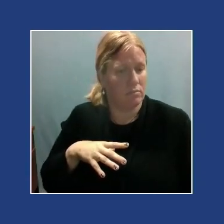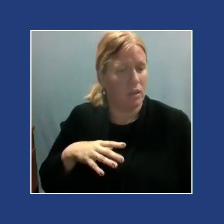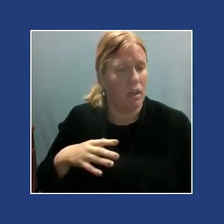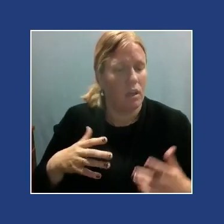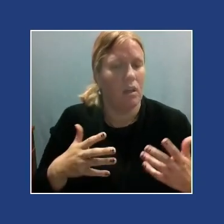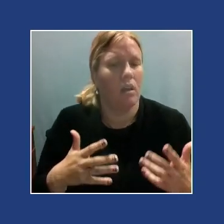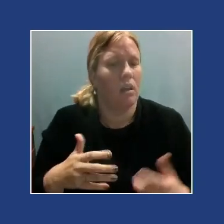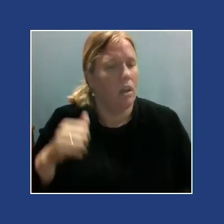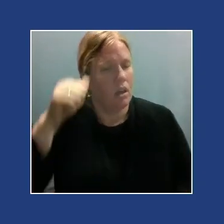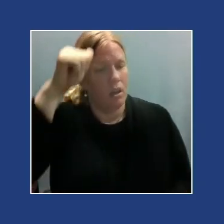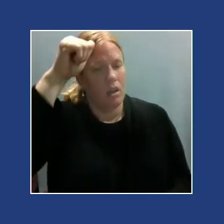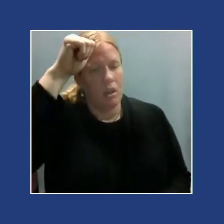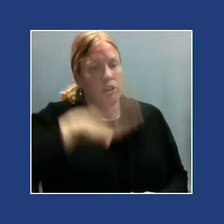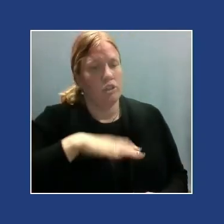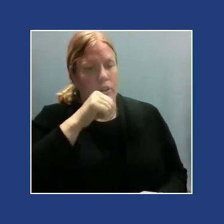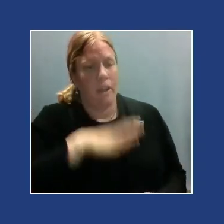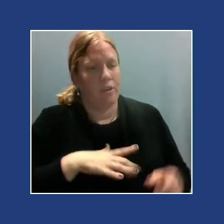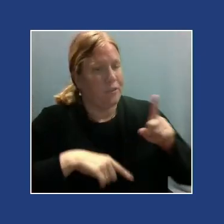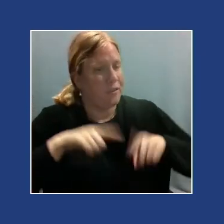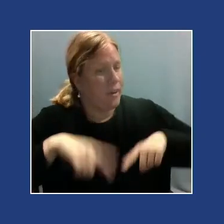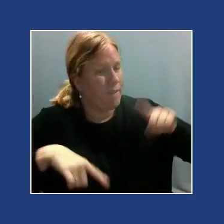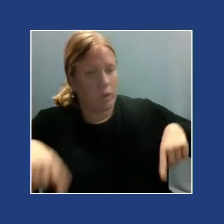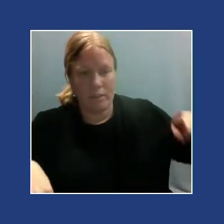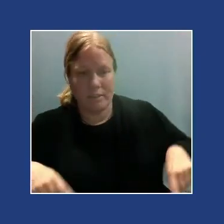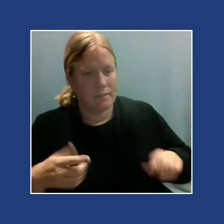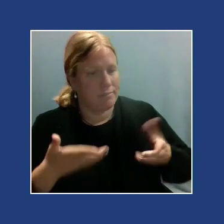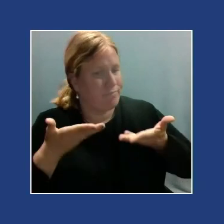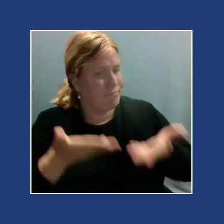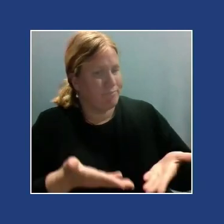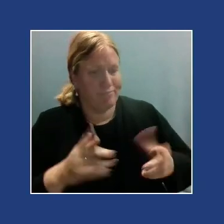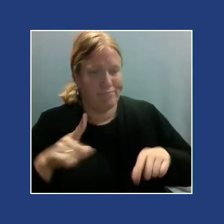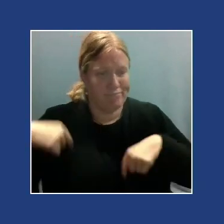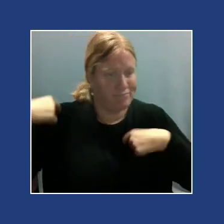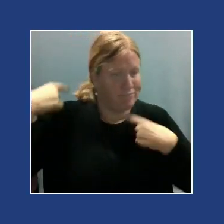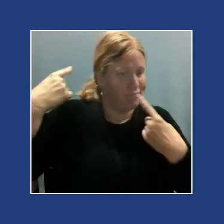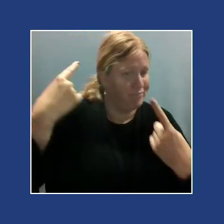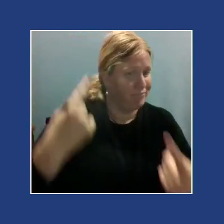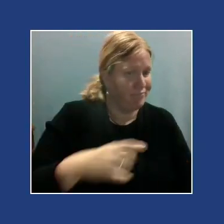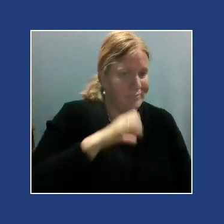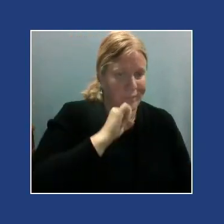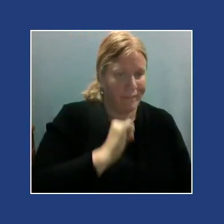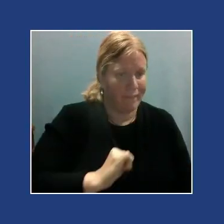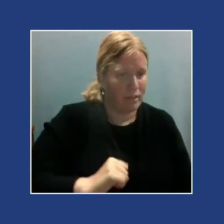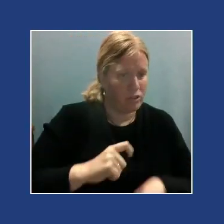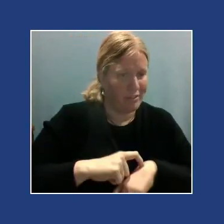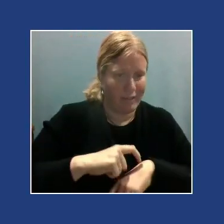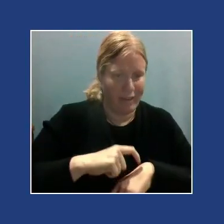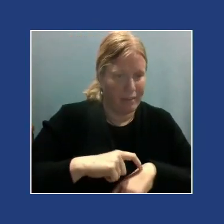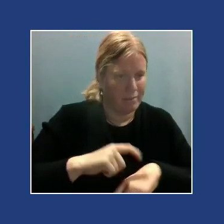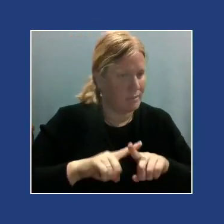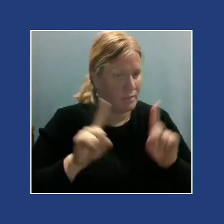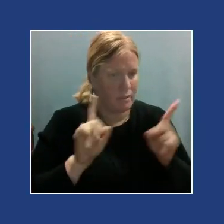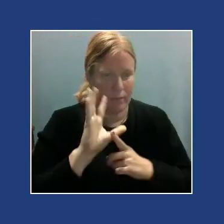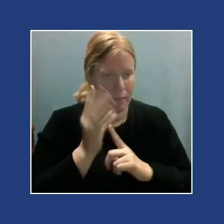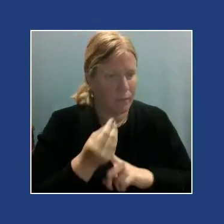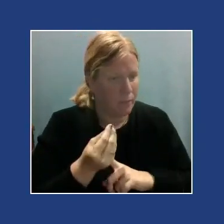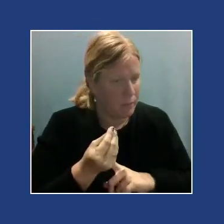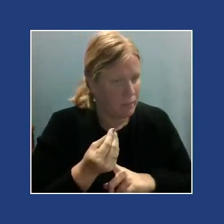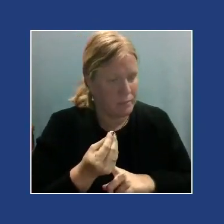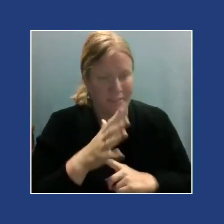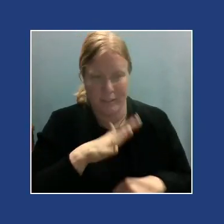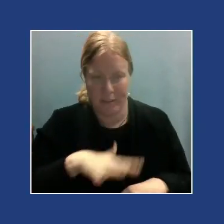Gender diversity has existed in ancient times. Different cultures across the